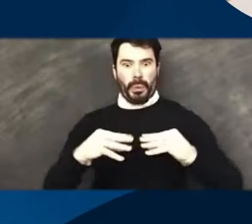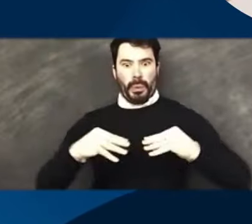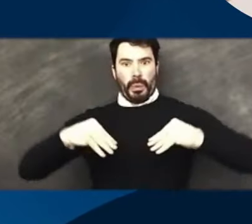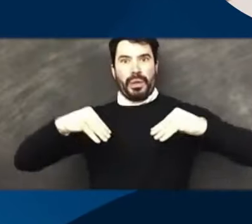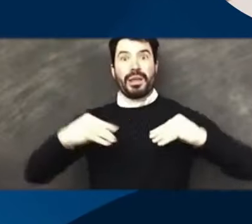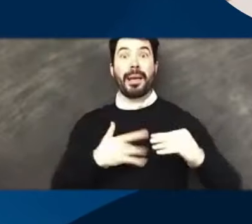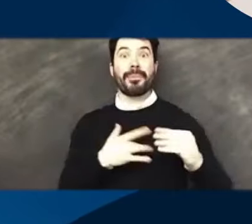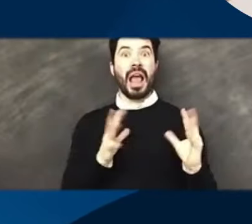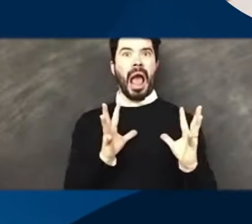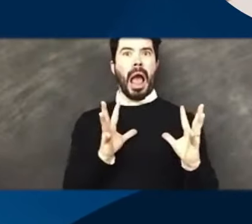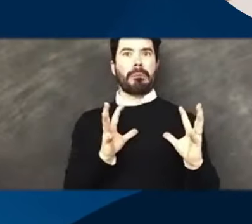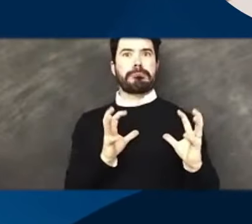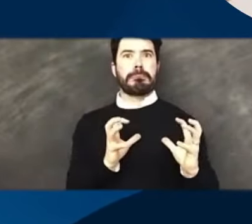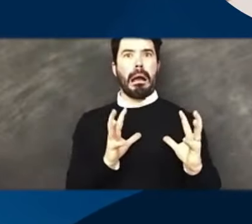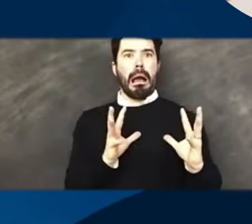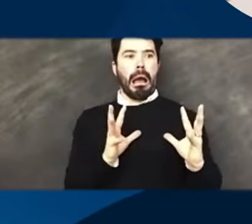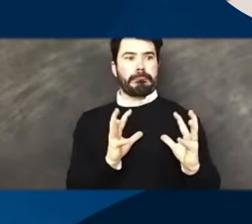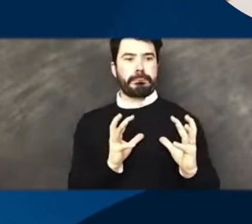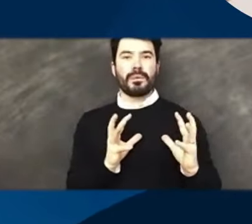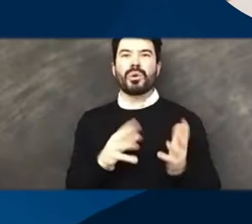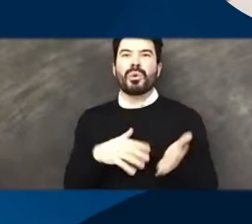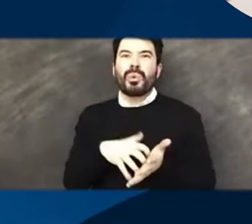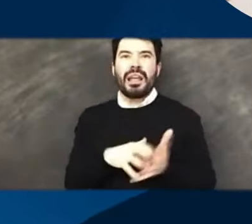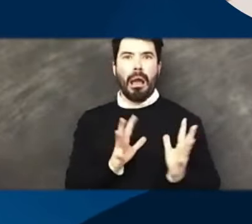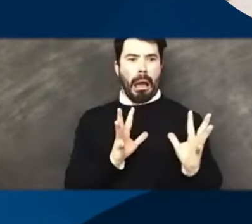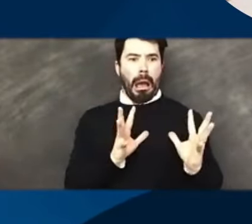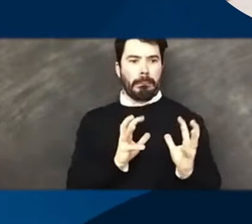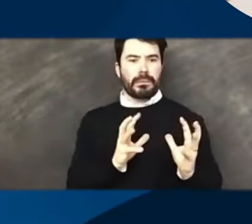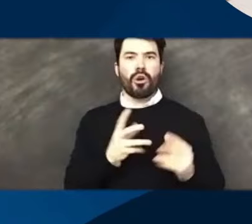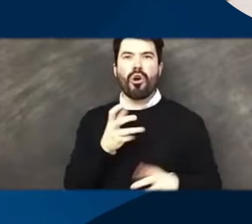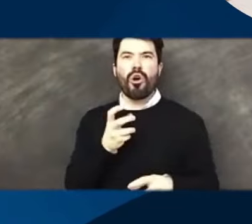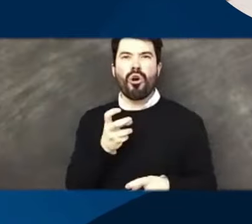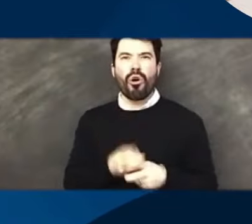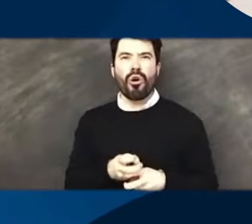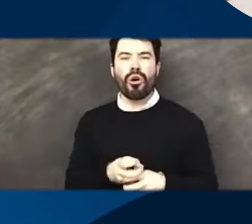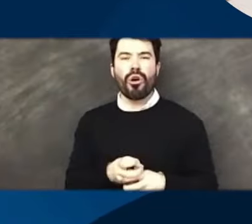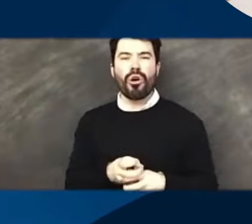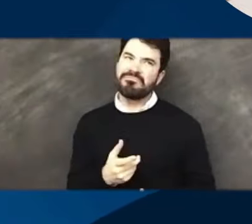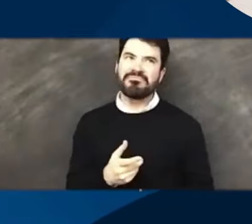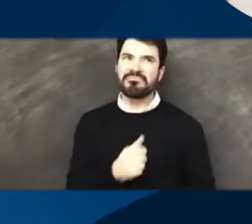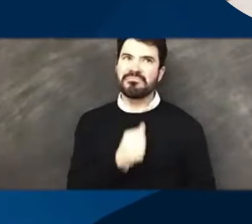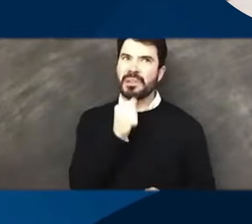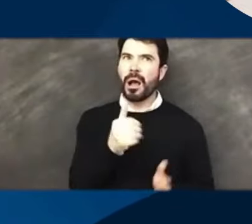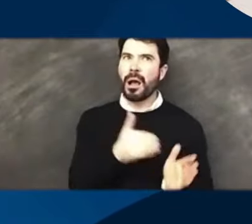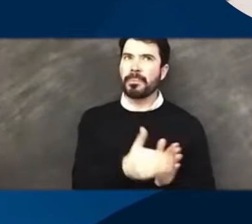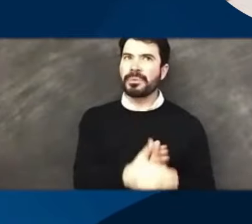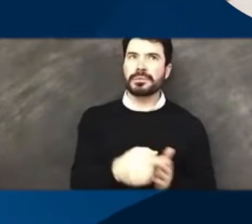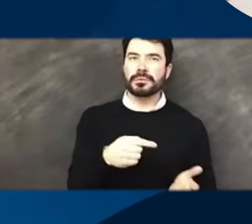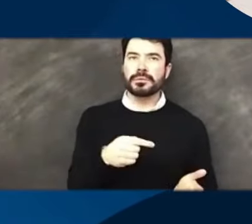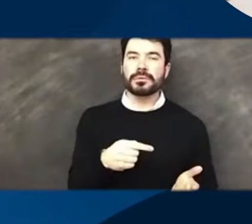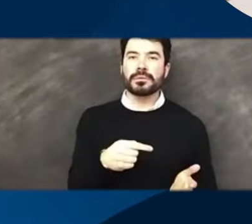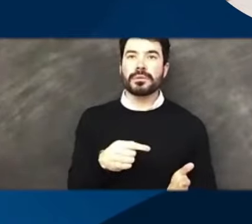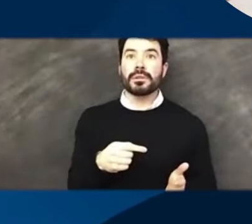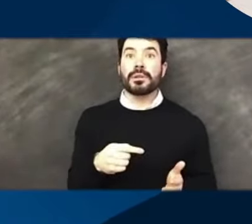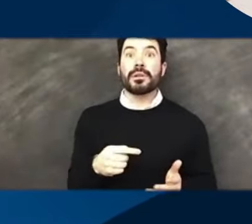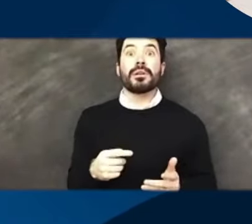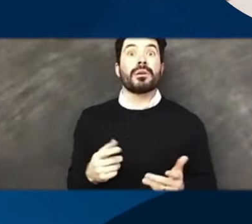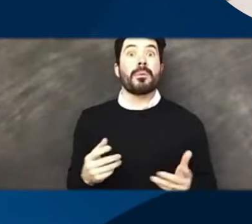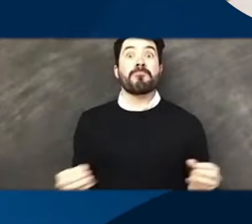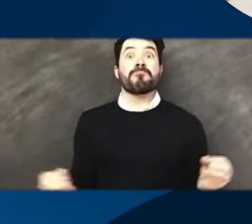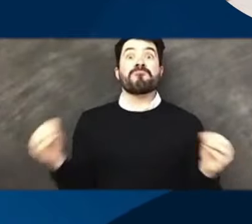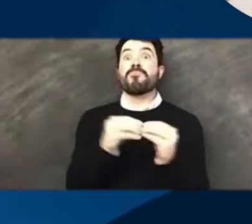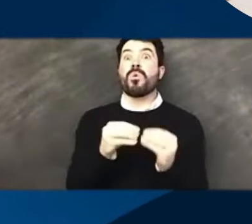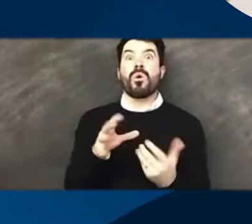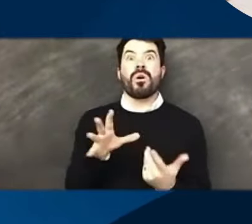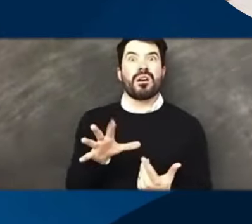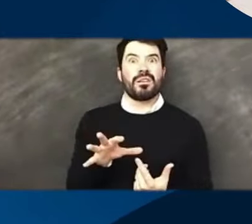becomes abnormally low. Those are less common. And then more unusual diseases, I think we'll kind of